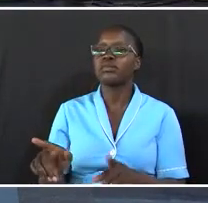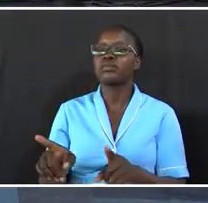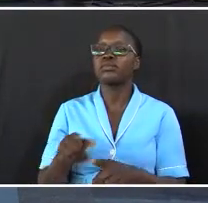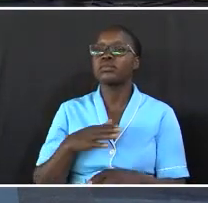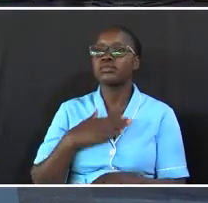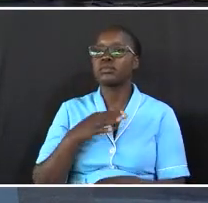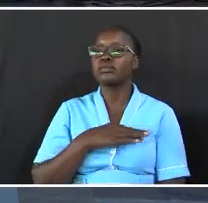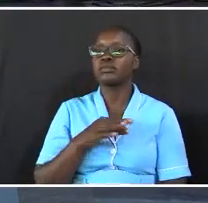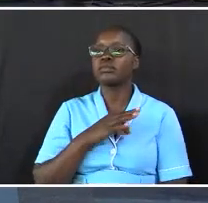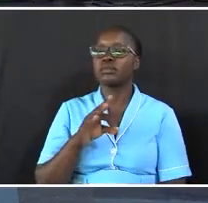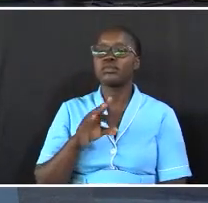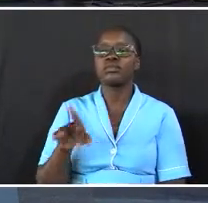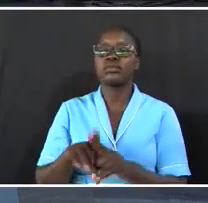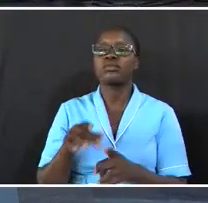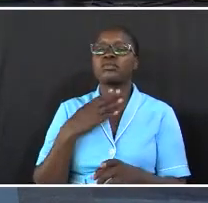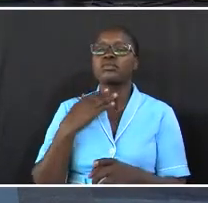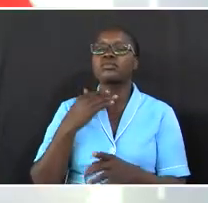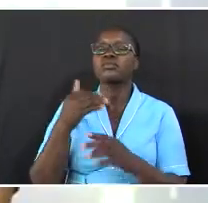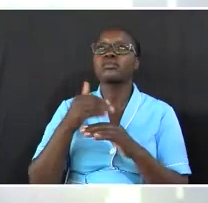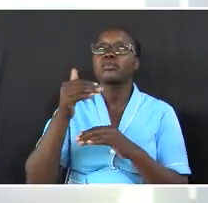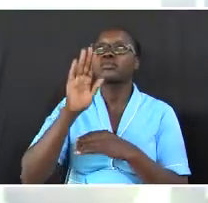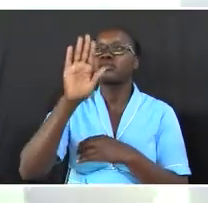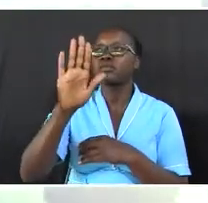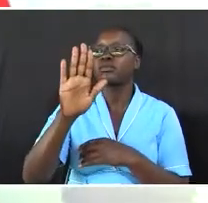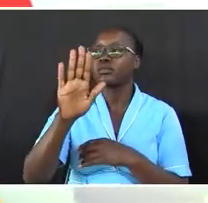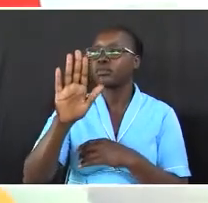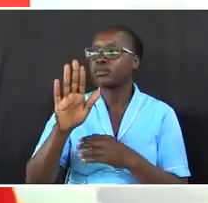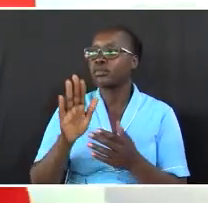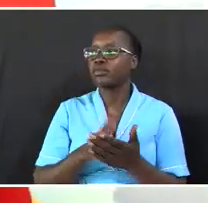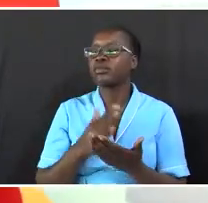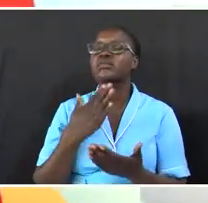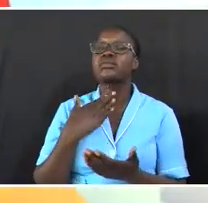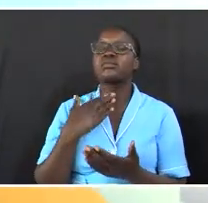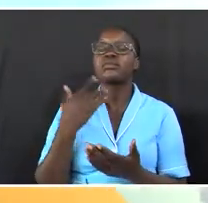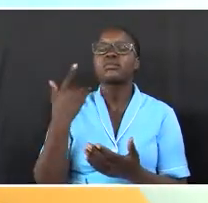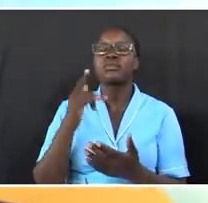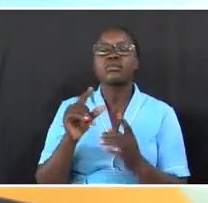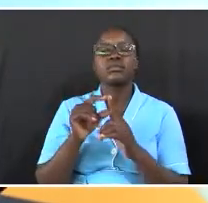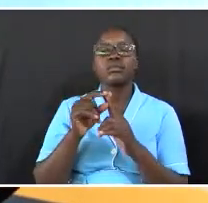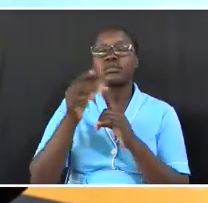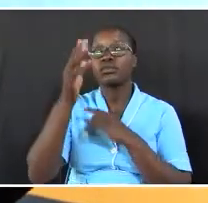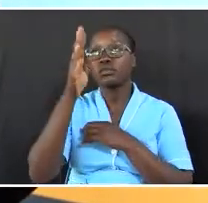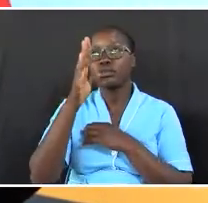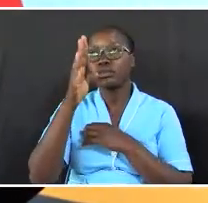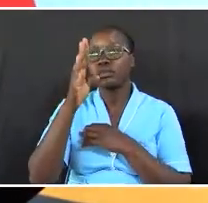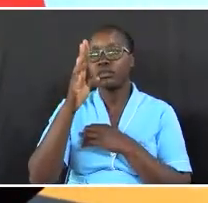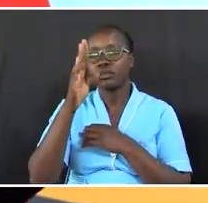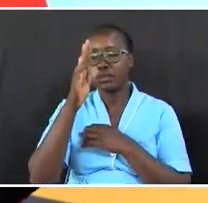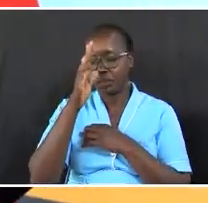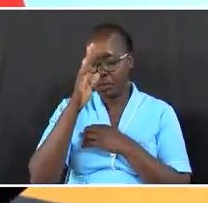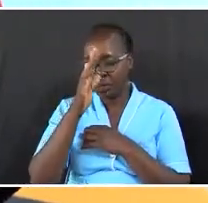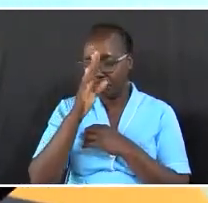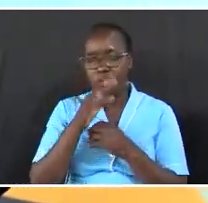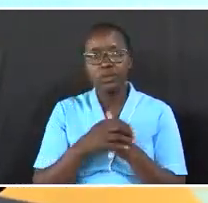soul long after thee. This is someone who is thirsty for who? For God.